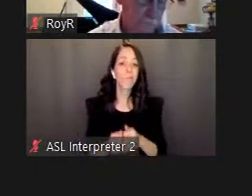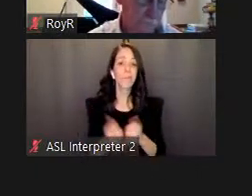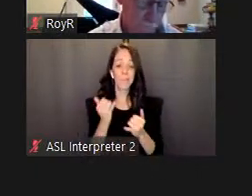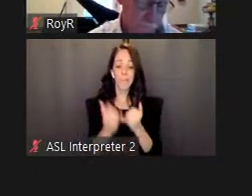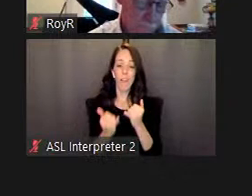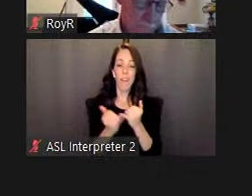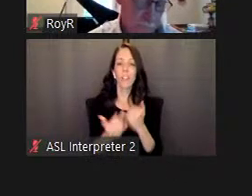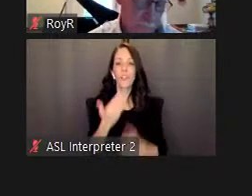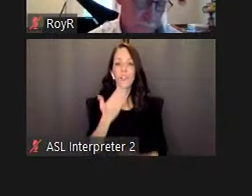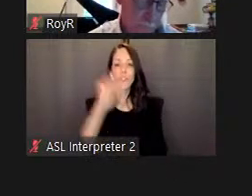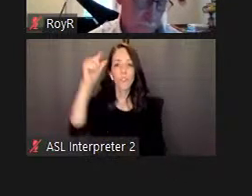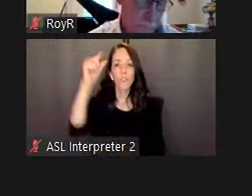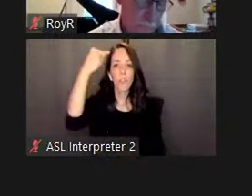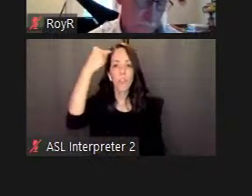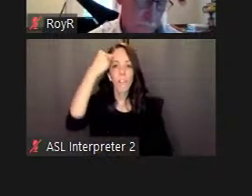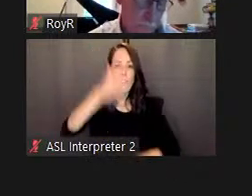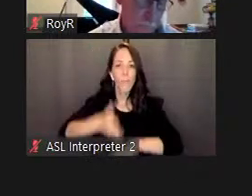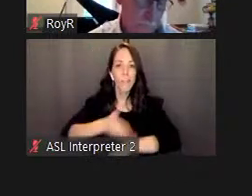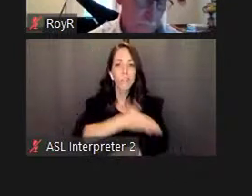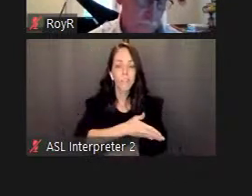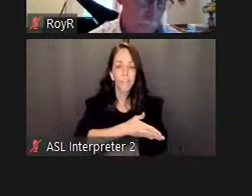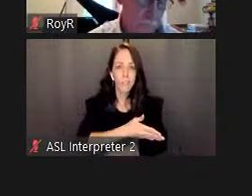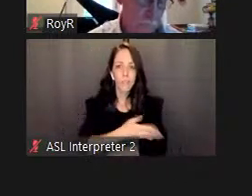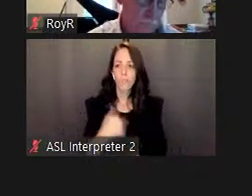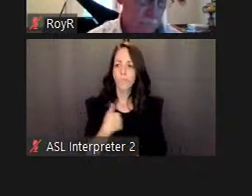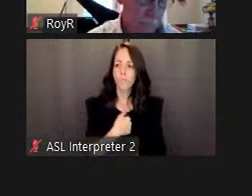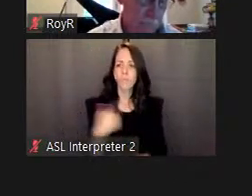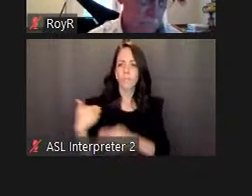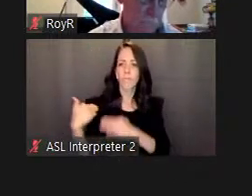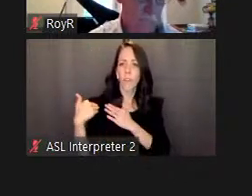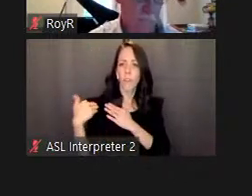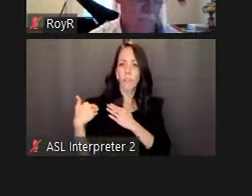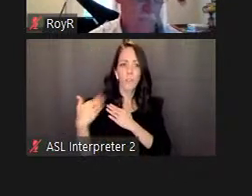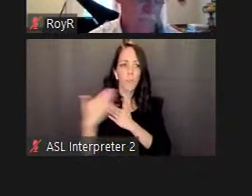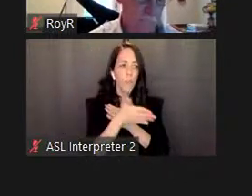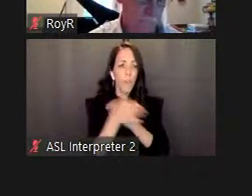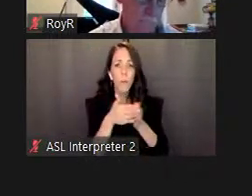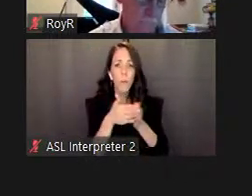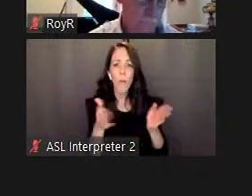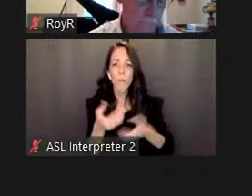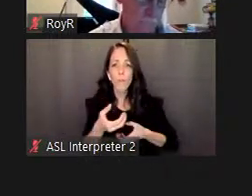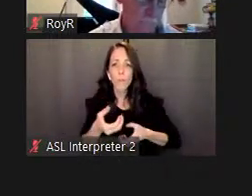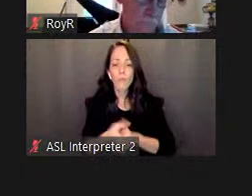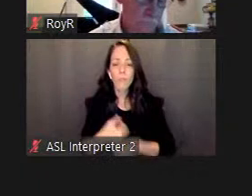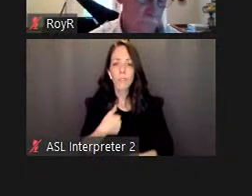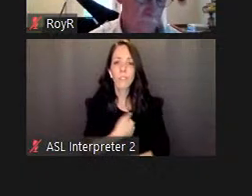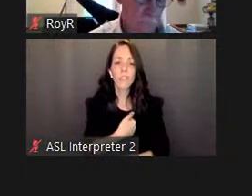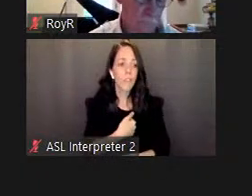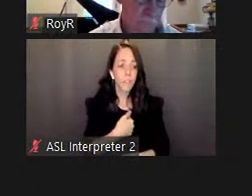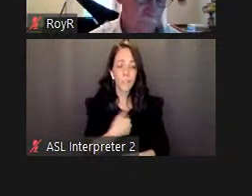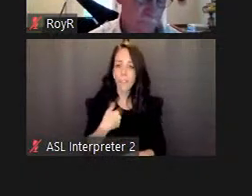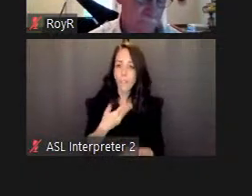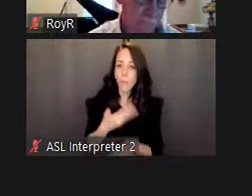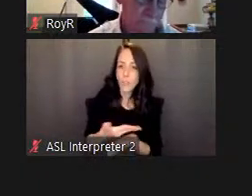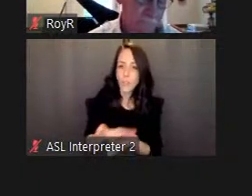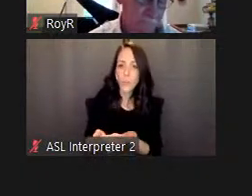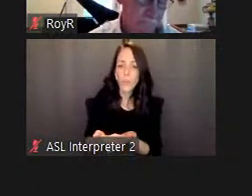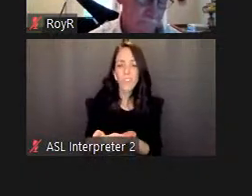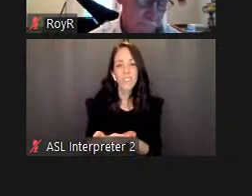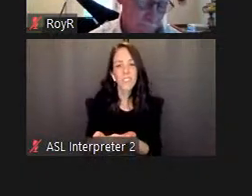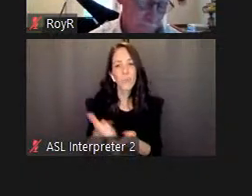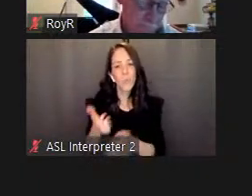governance. We are responsible stewards of the public trust and resources. Next slide,